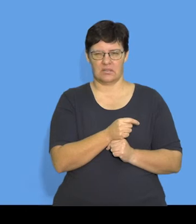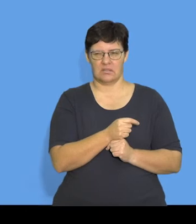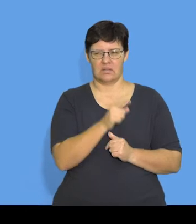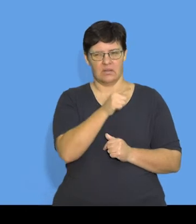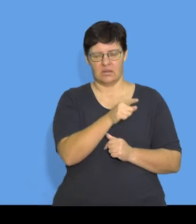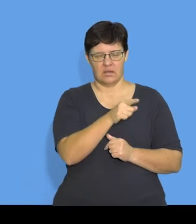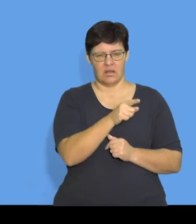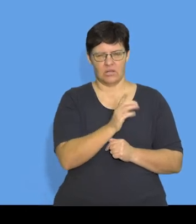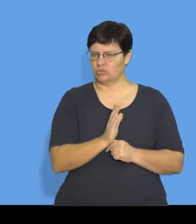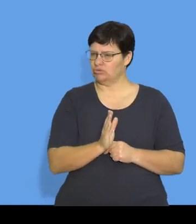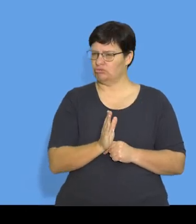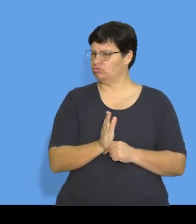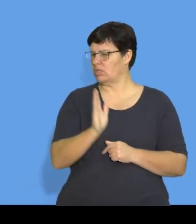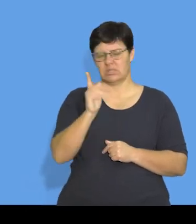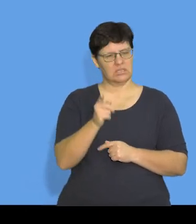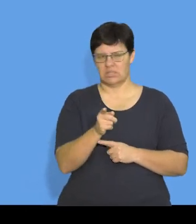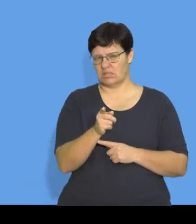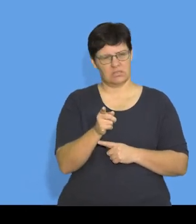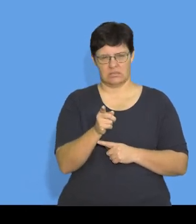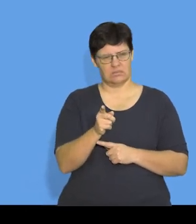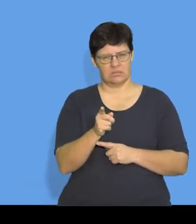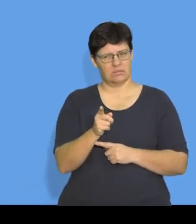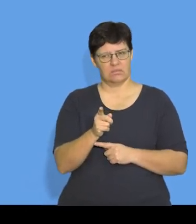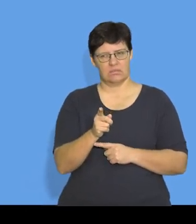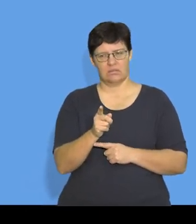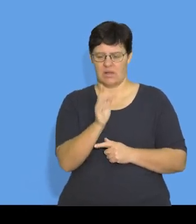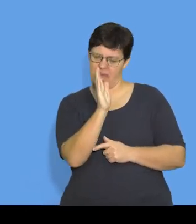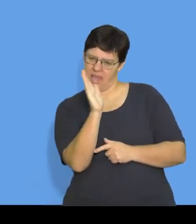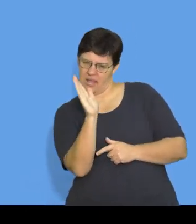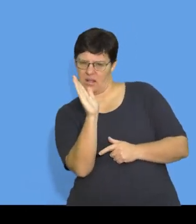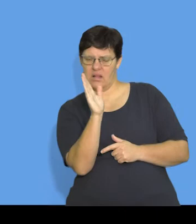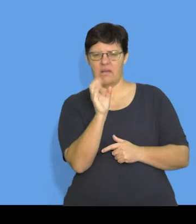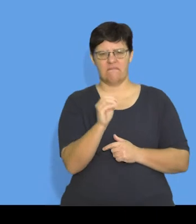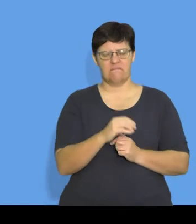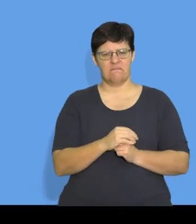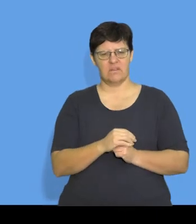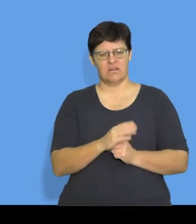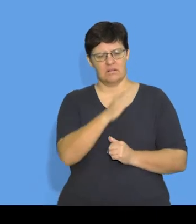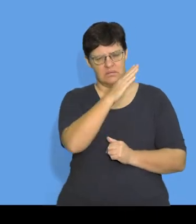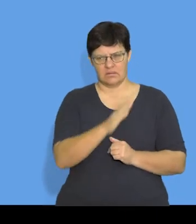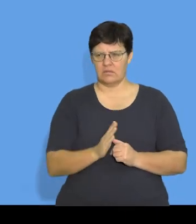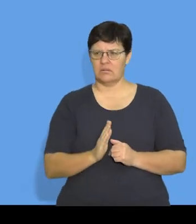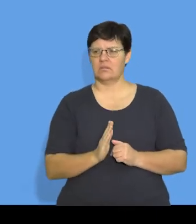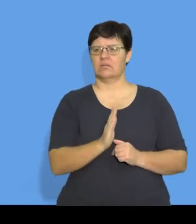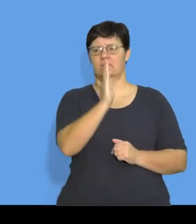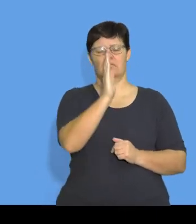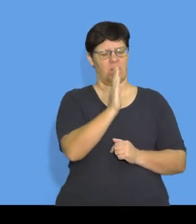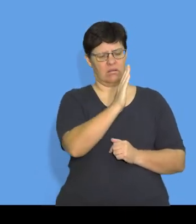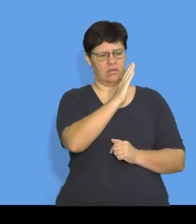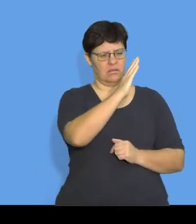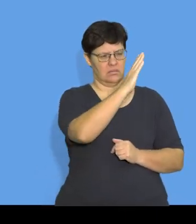a straight line. It's been drawn at an angle. This graph is now taking